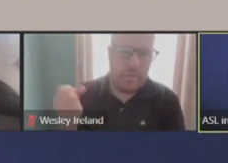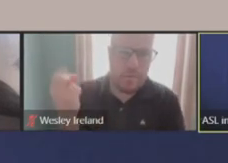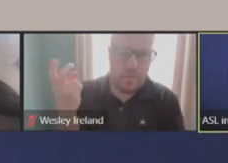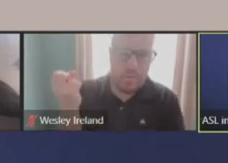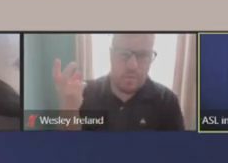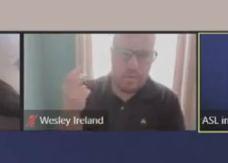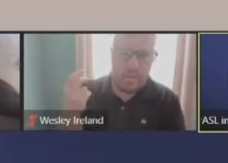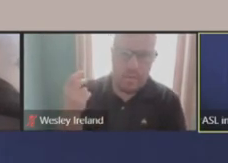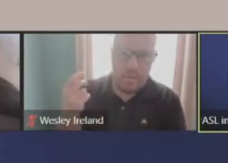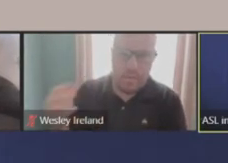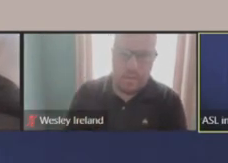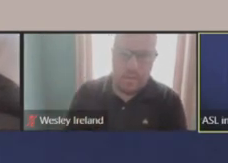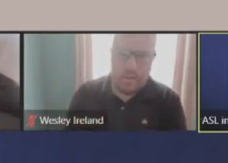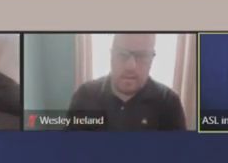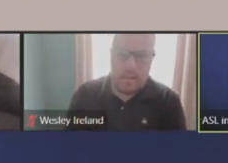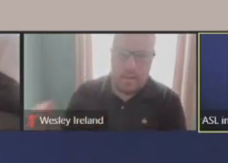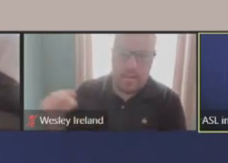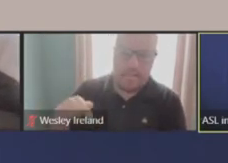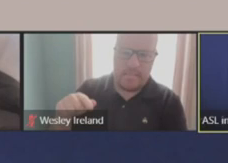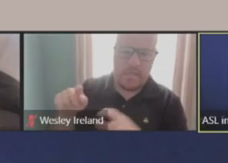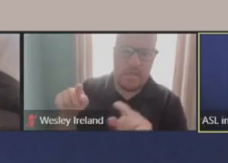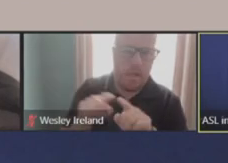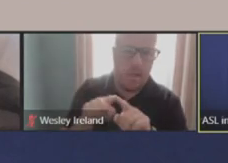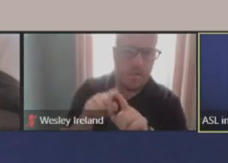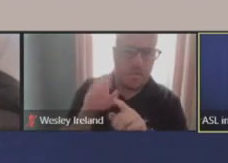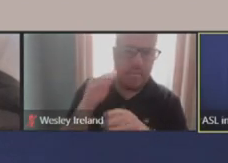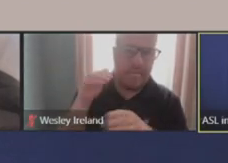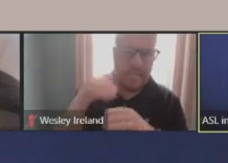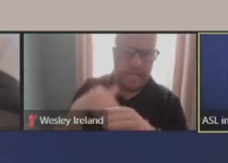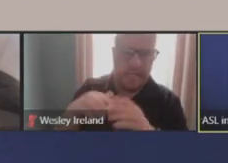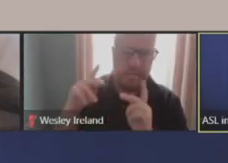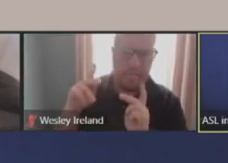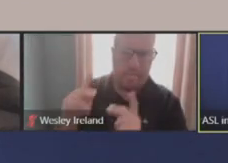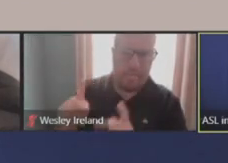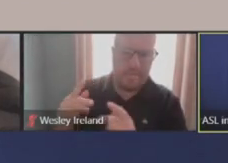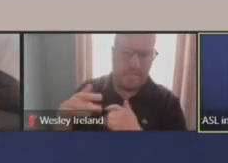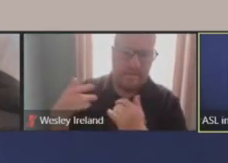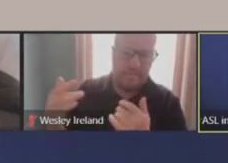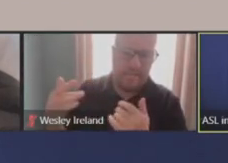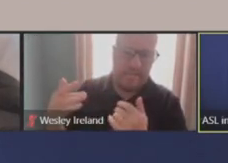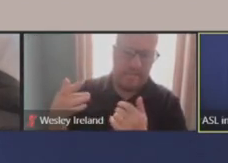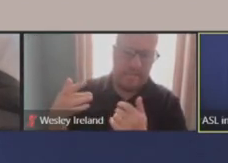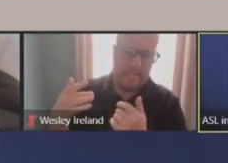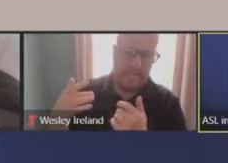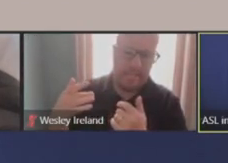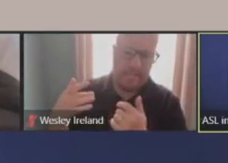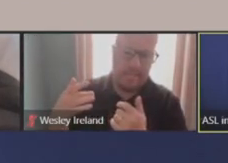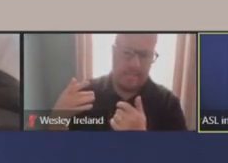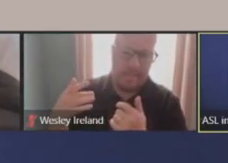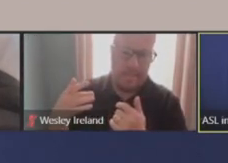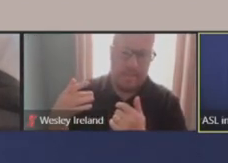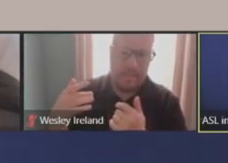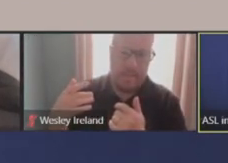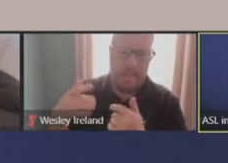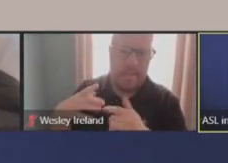House, and the event is going from 10 to 12 noon. So this is an in-person